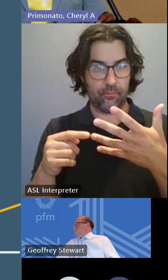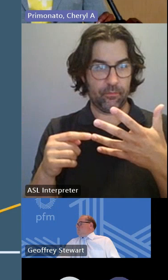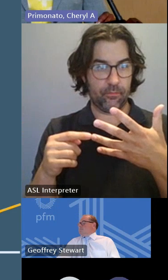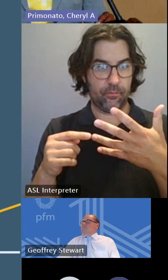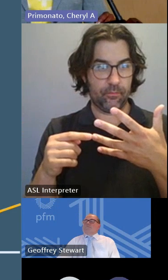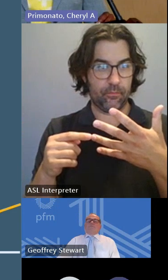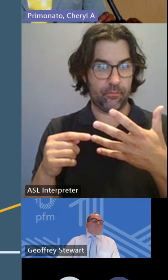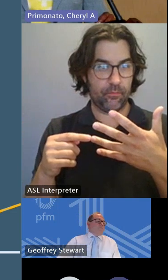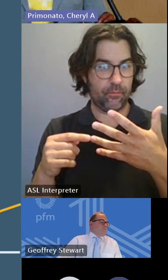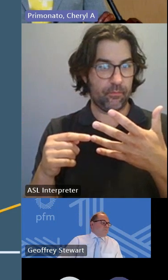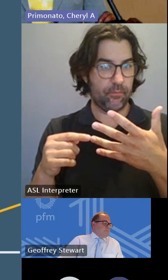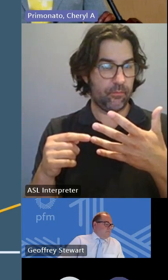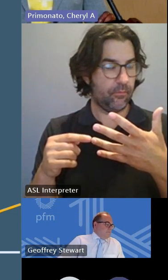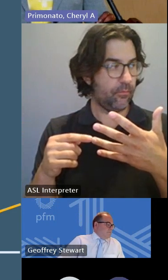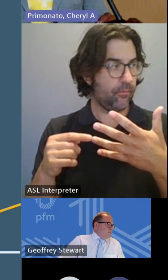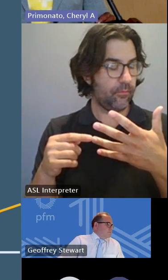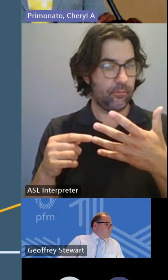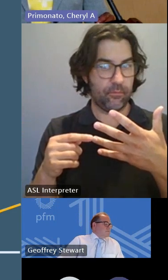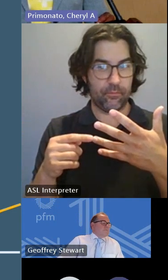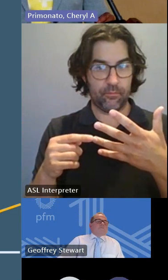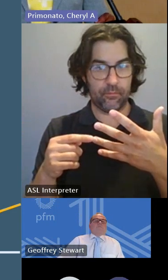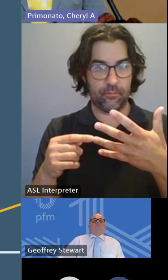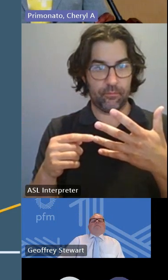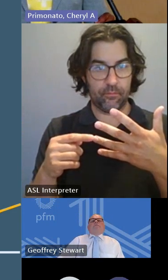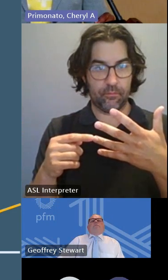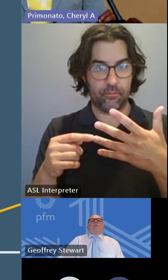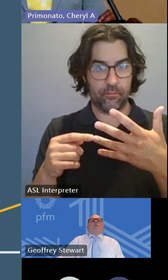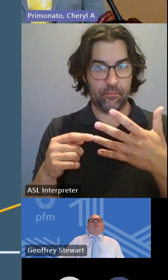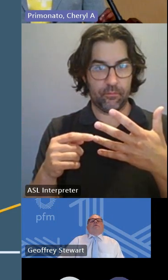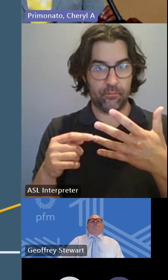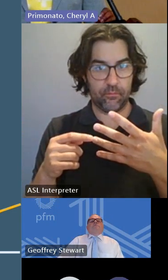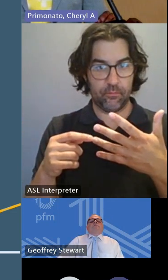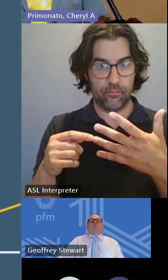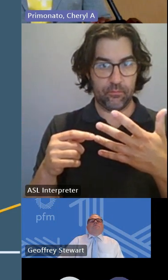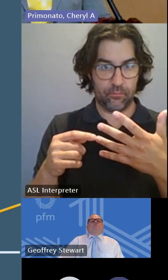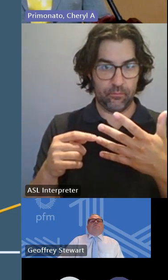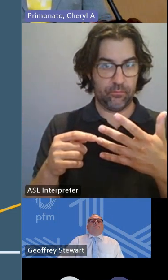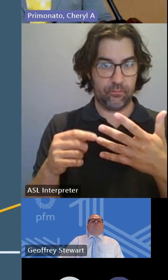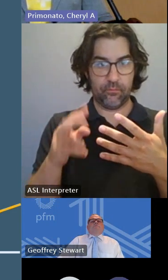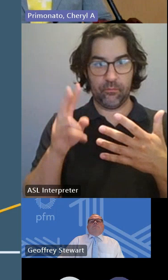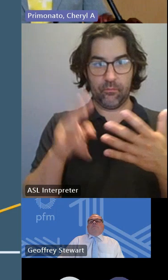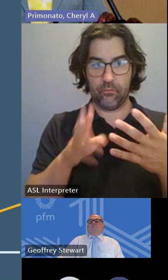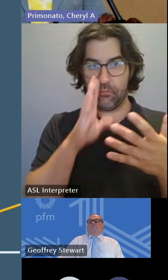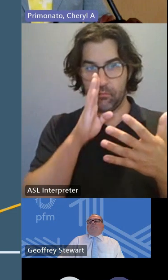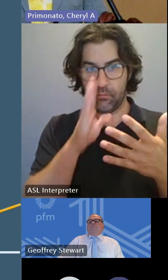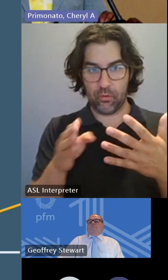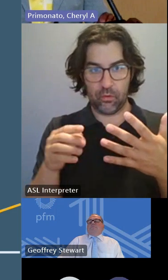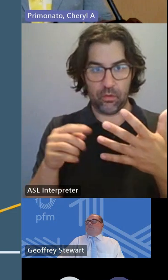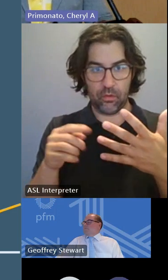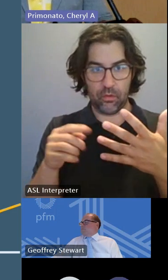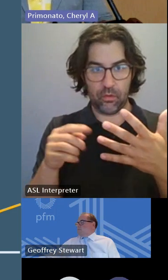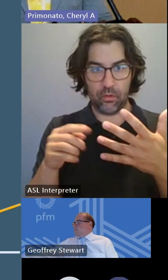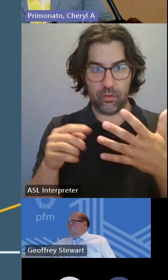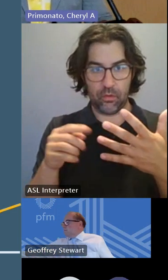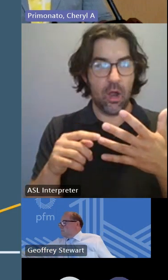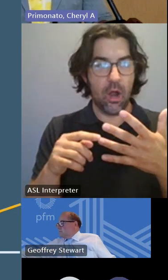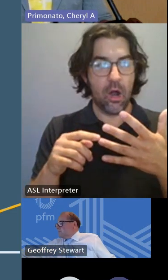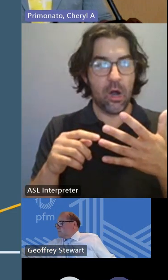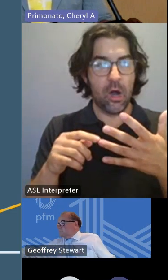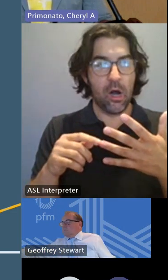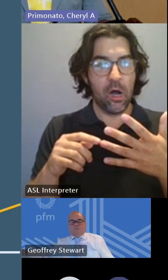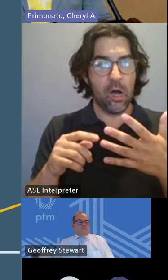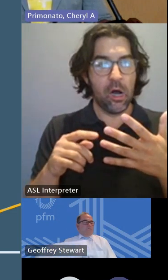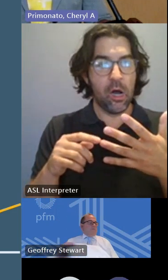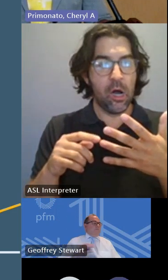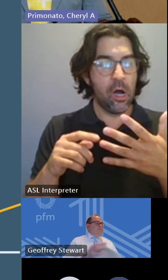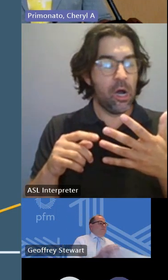university pass program, and residential apartment owners with over 10 eligible employees, students, or units.